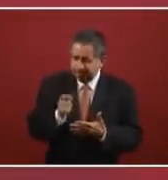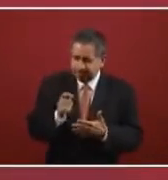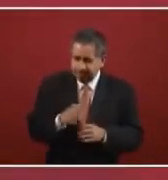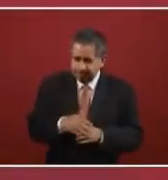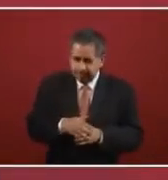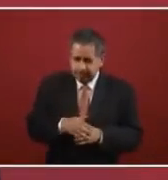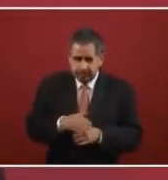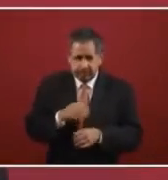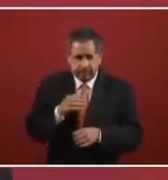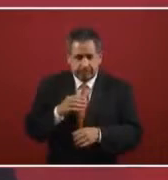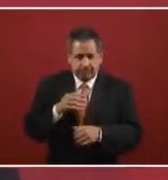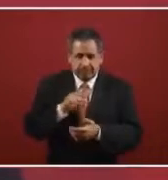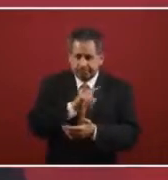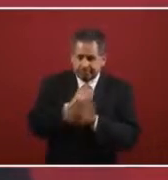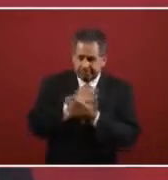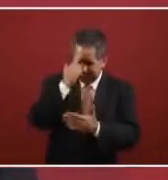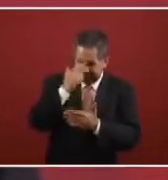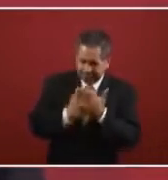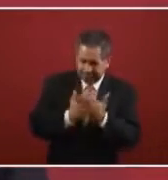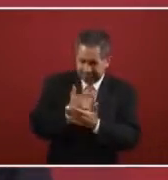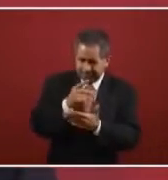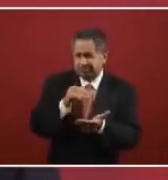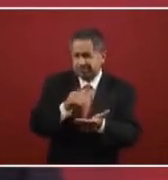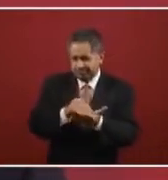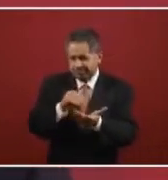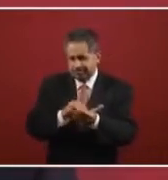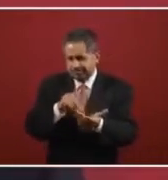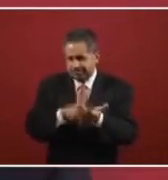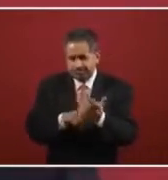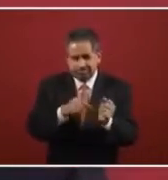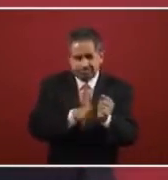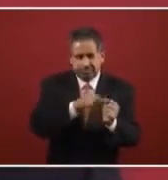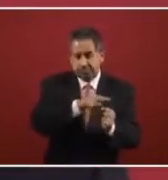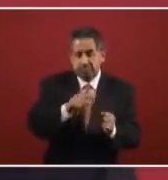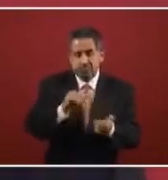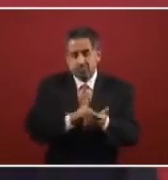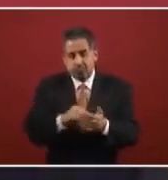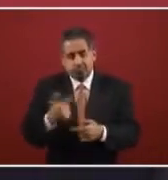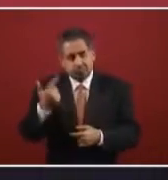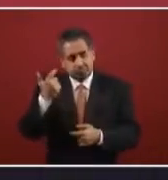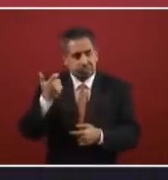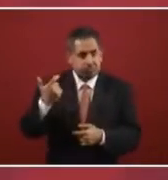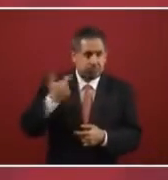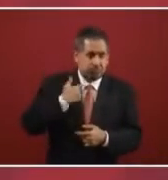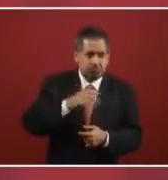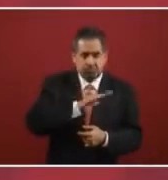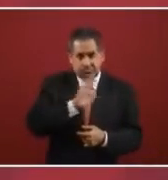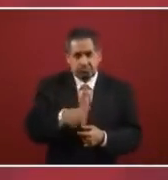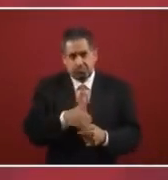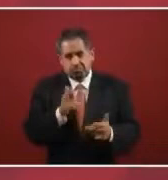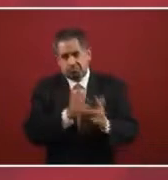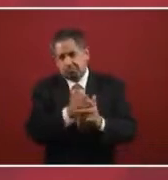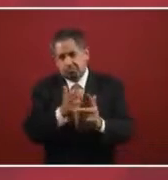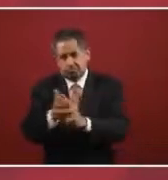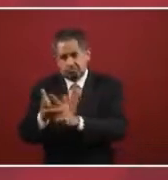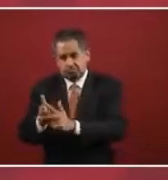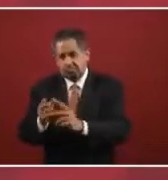la incidencia the delictiva, incidence of siguen elective habiendo muchos homicidios, homicides.